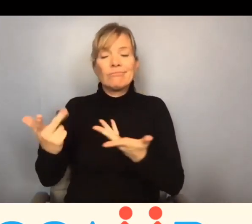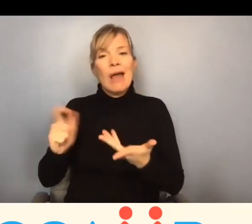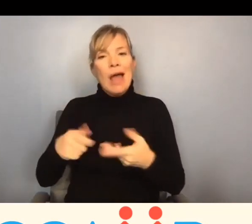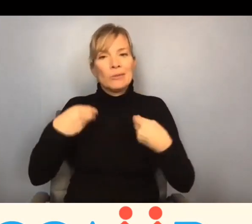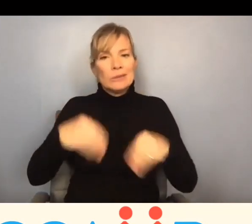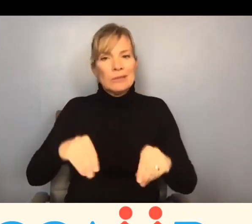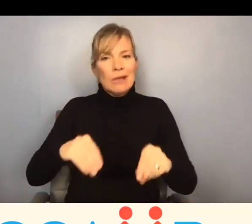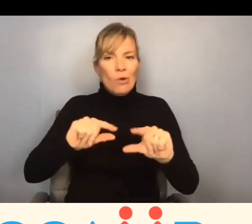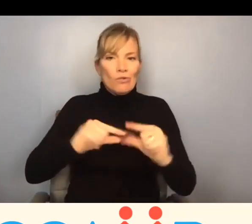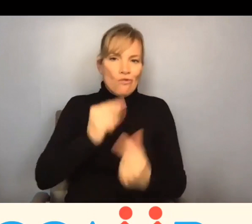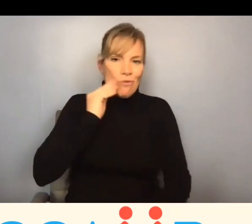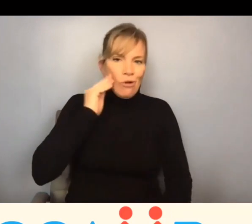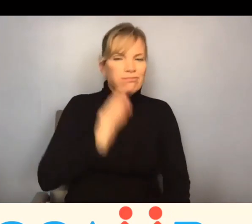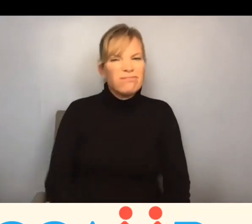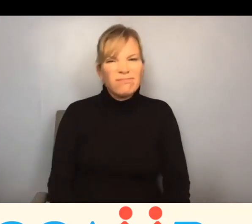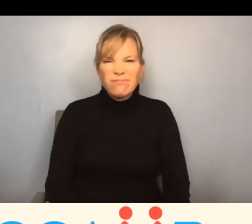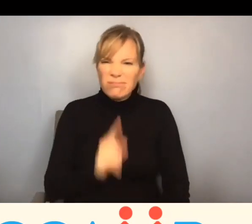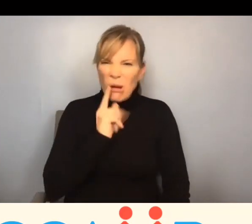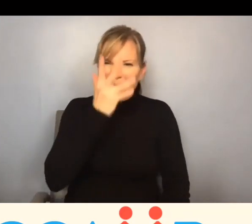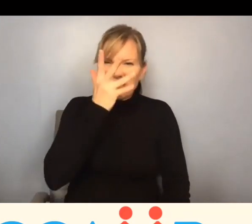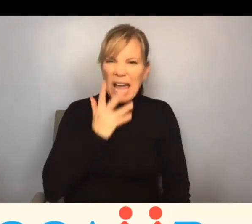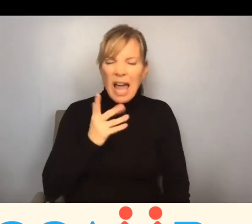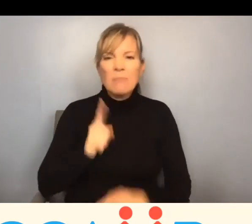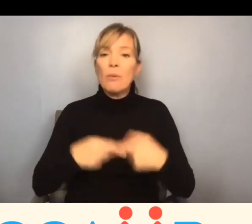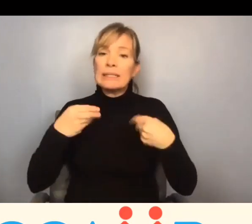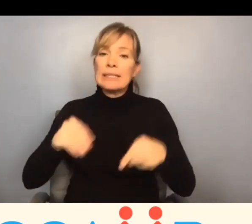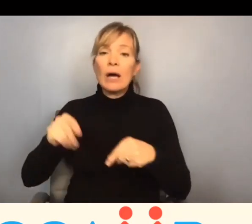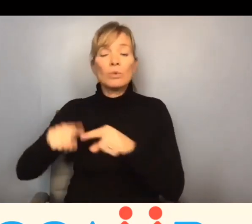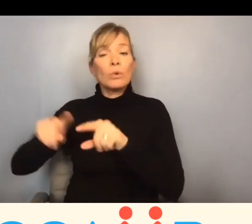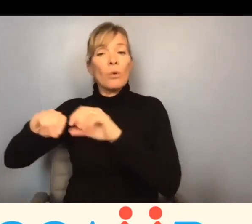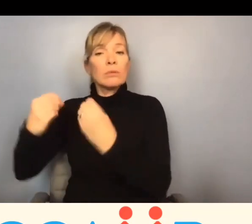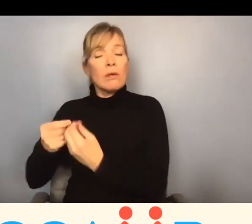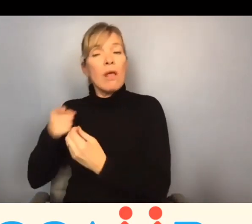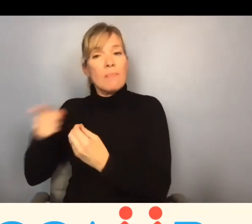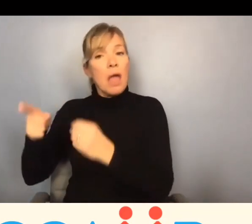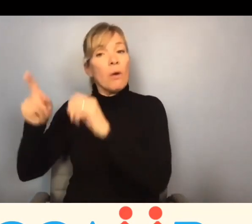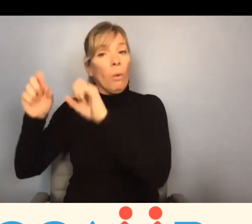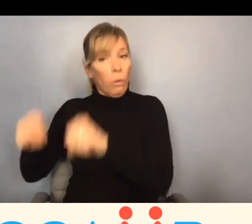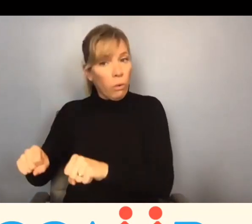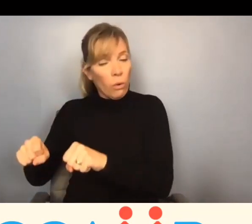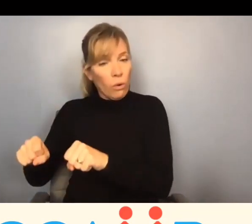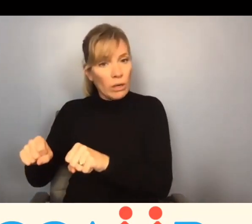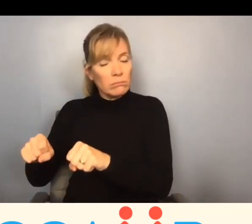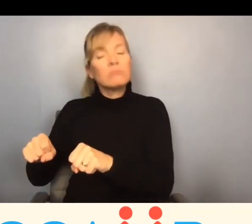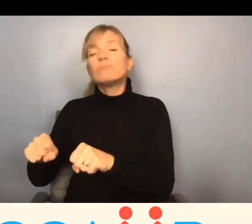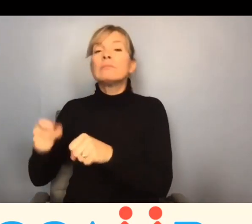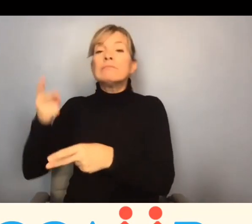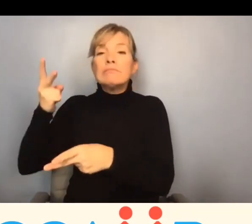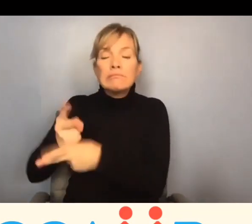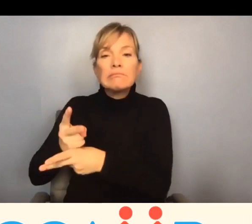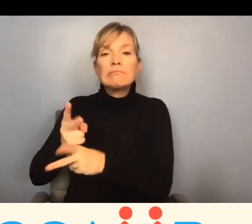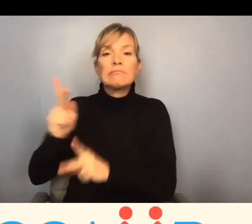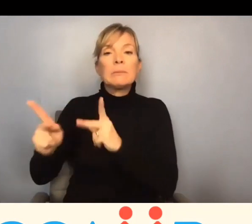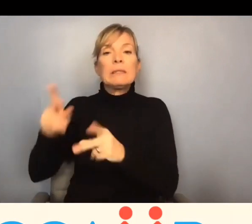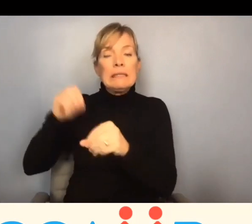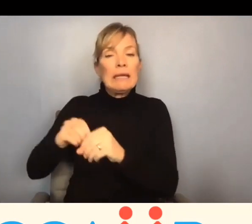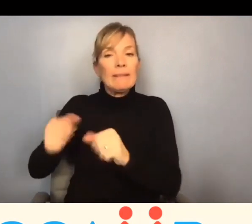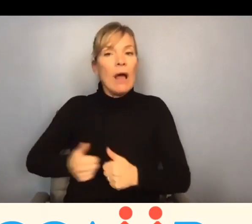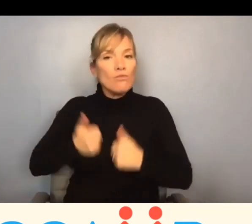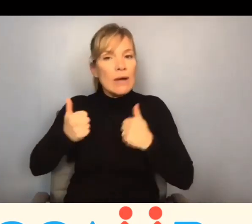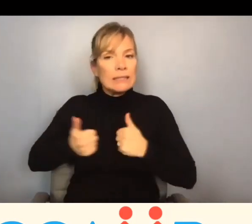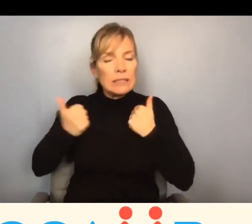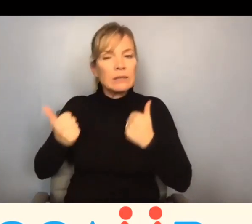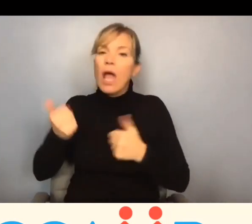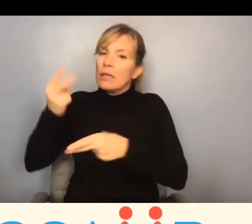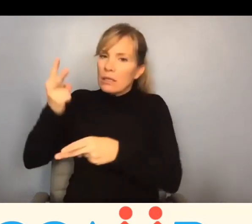home, which was rather sad, but we did sell it to an organization that was able to maintain people in the residence and